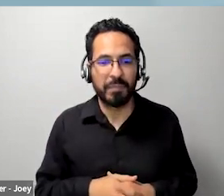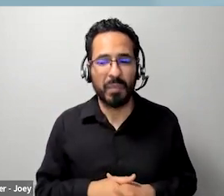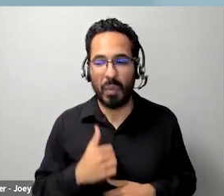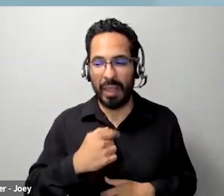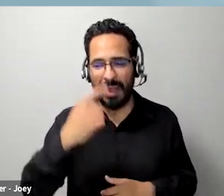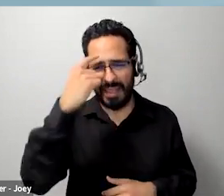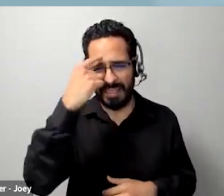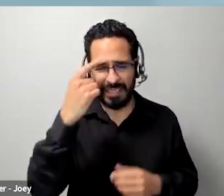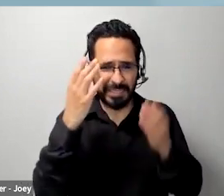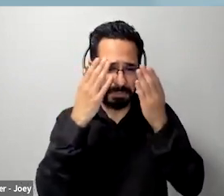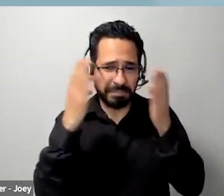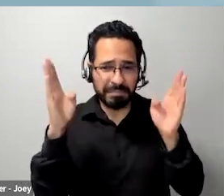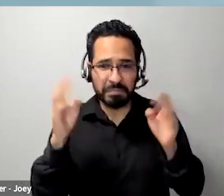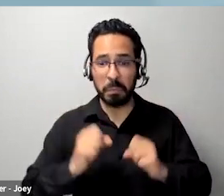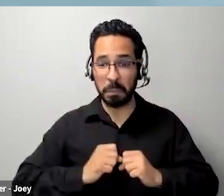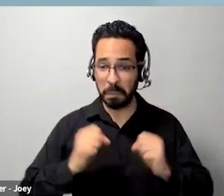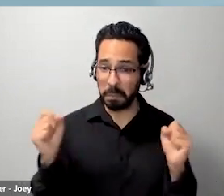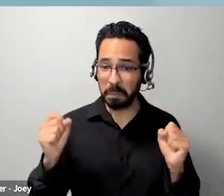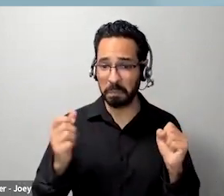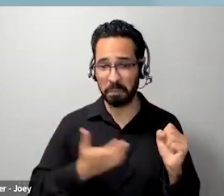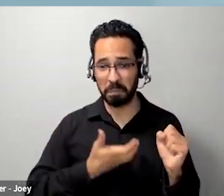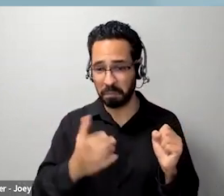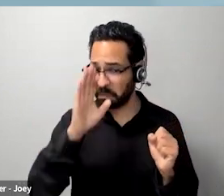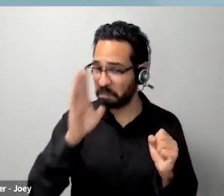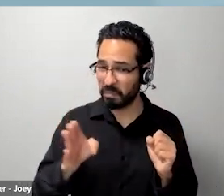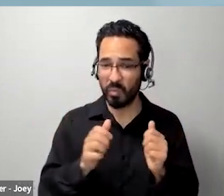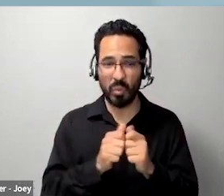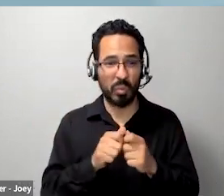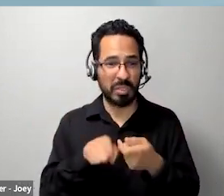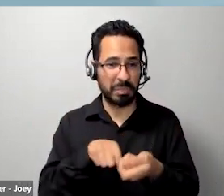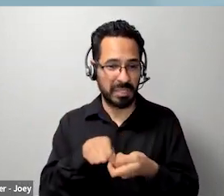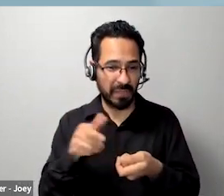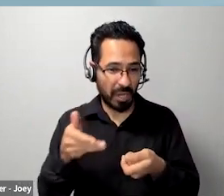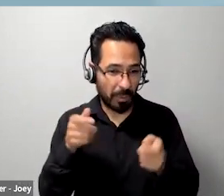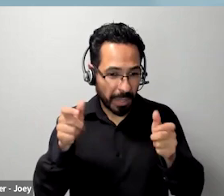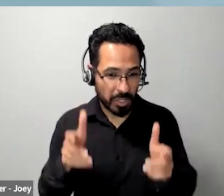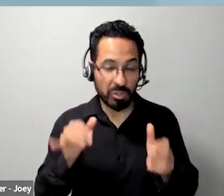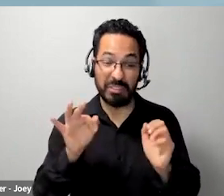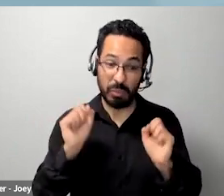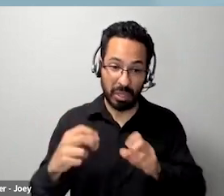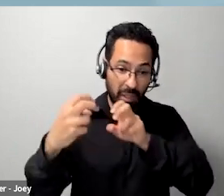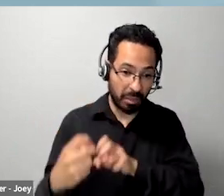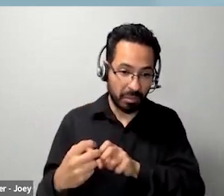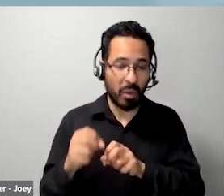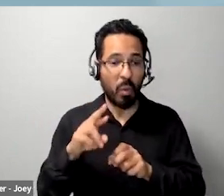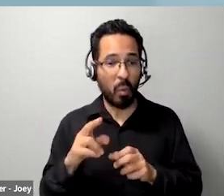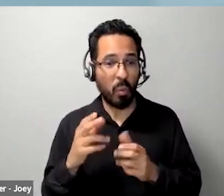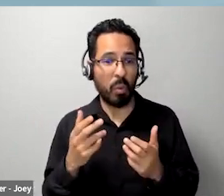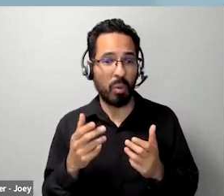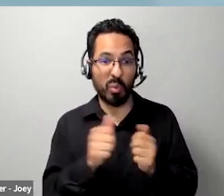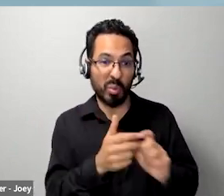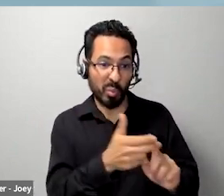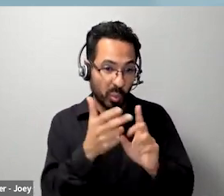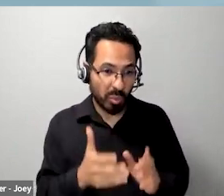maybe just being open and upfront with specific hiring managers, if you are able to get in front of them, or folks in between, like recruiters, just